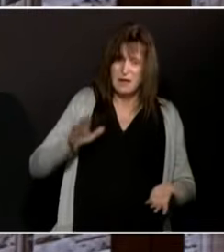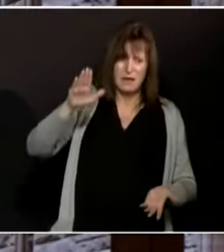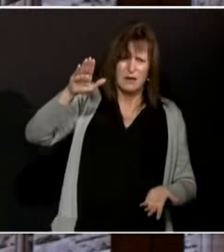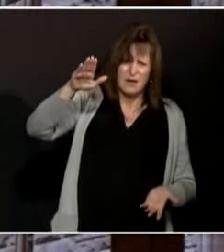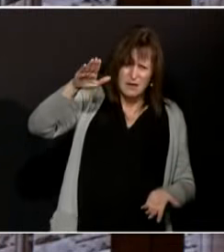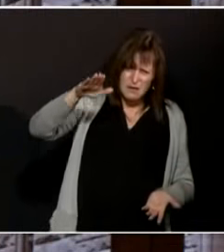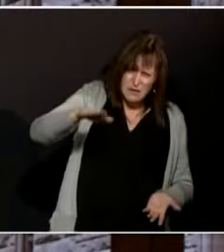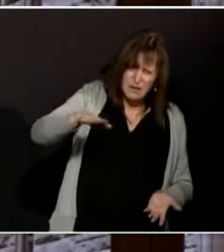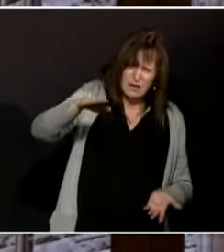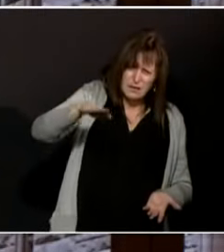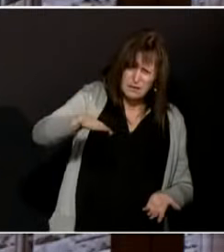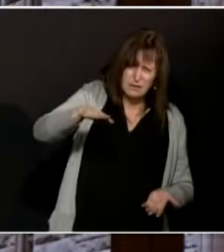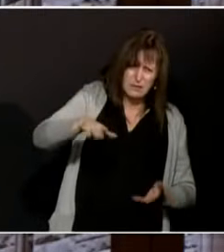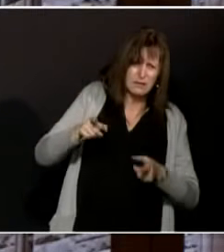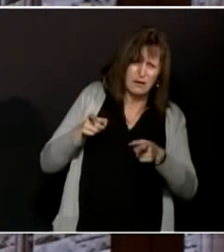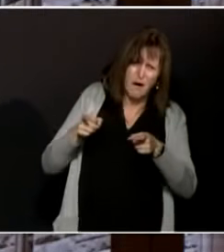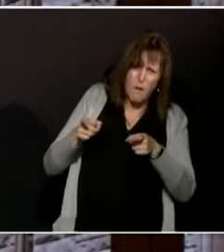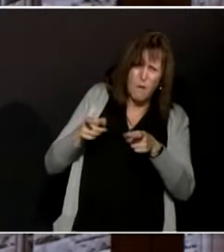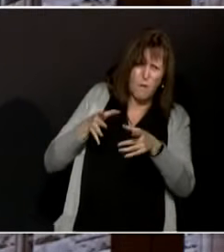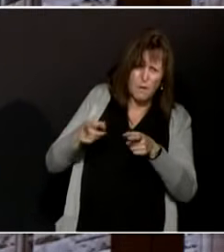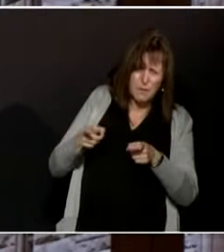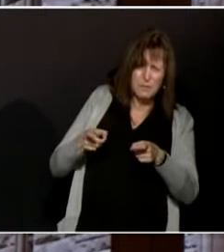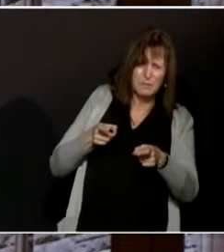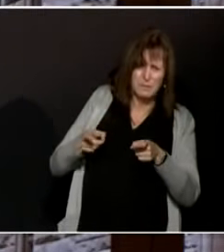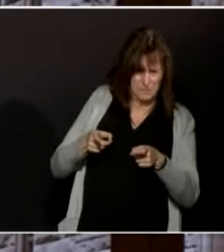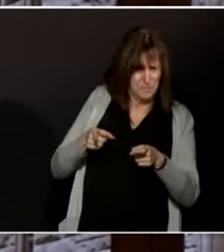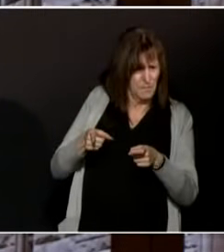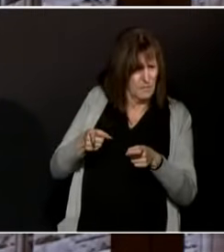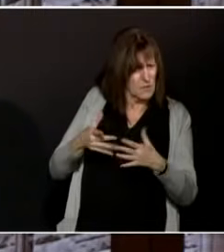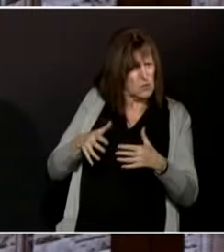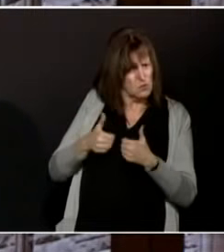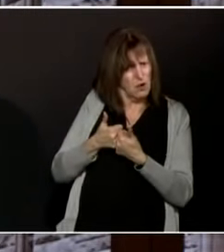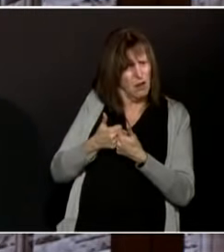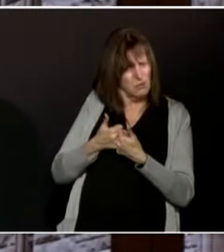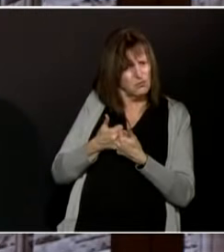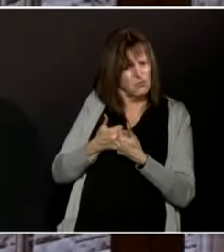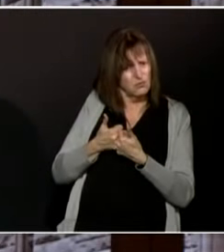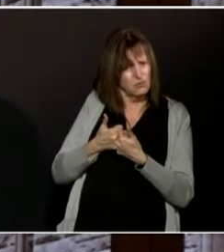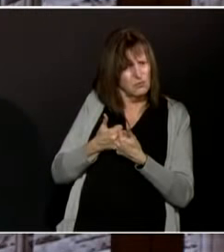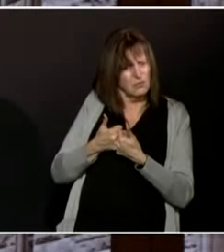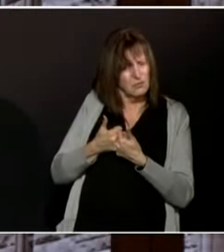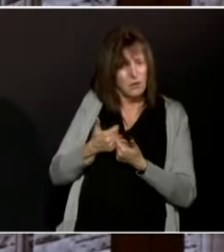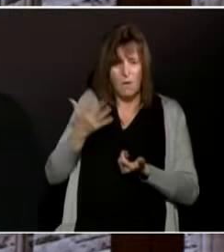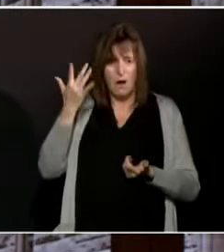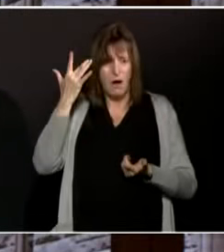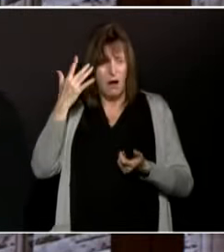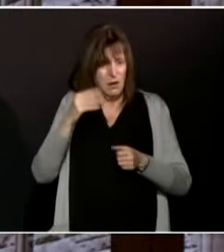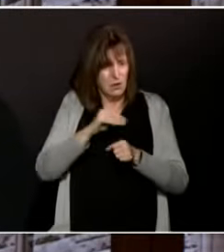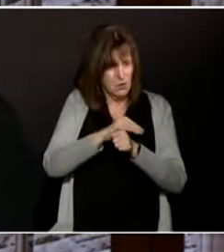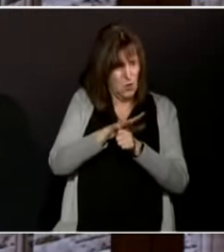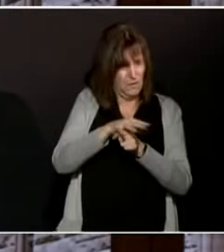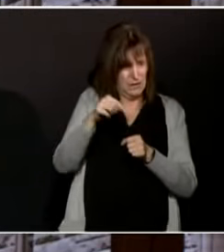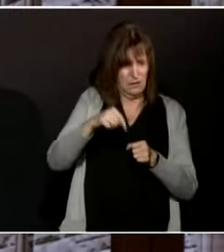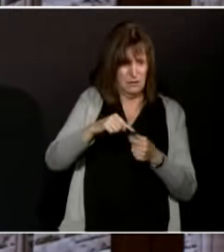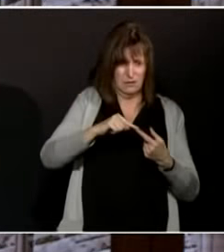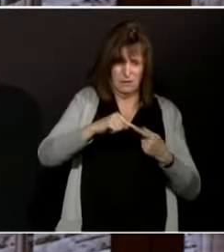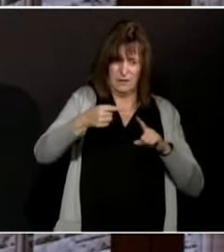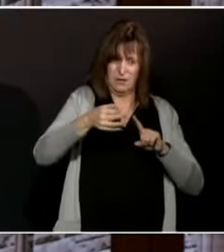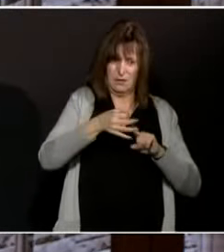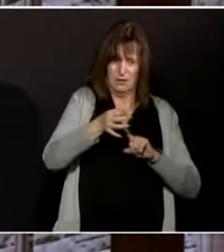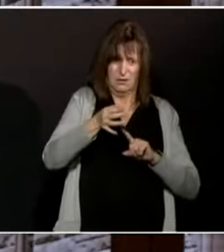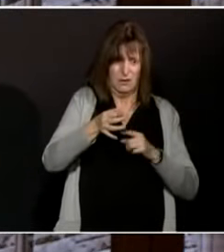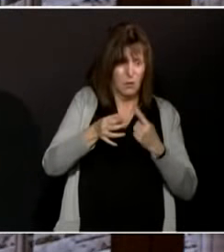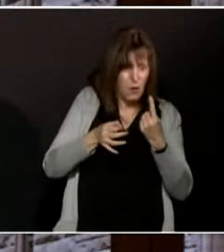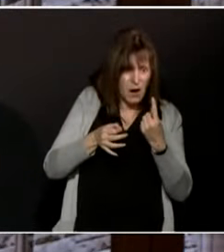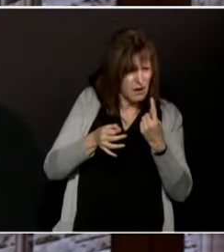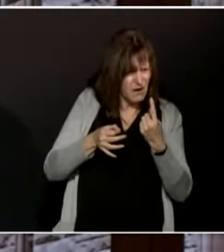challenges, both within the changing of the actual virus agent and agents, plural, and with the changing